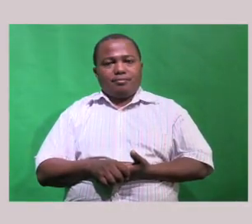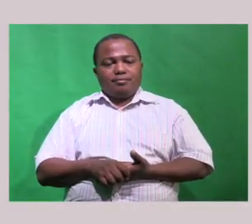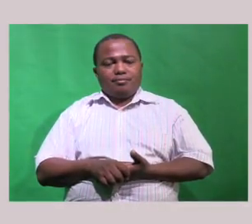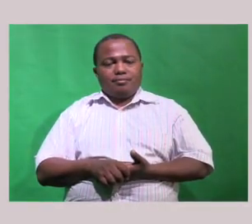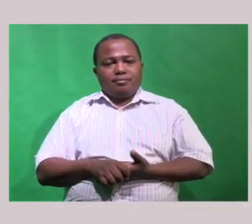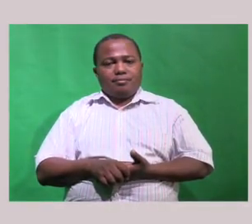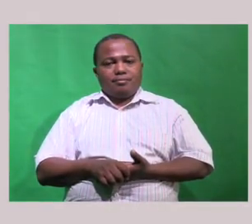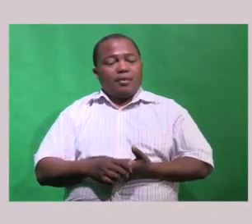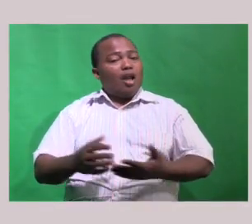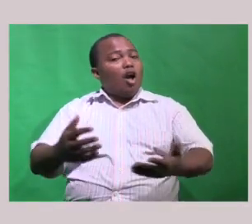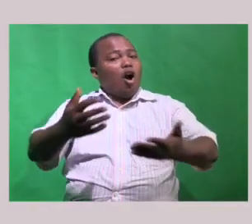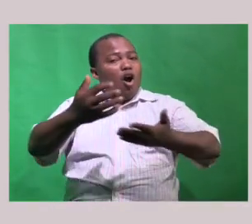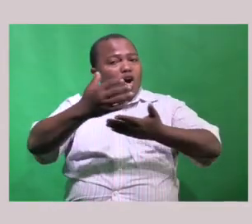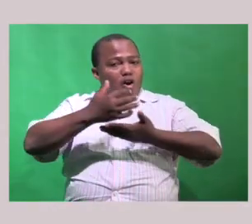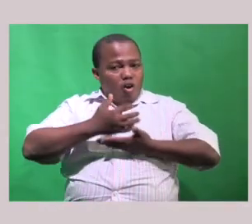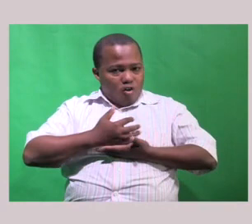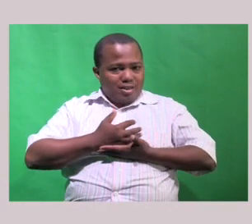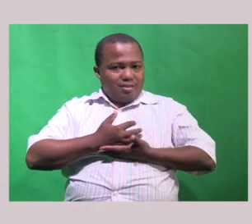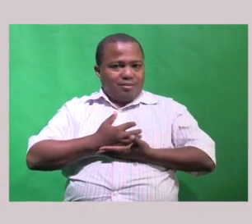owing